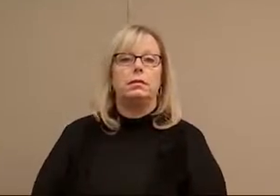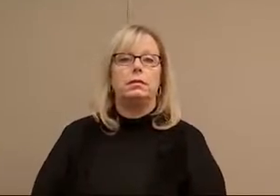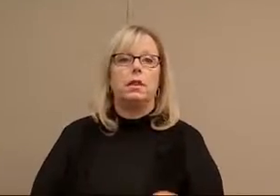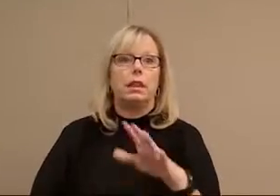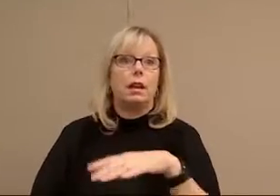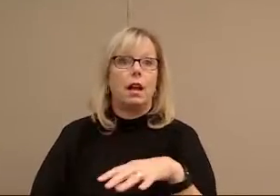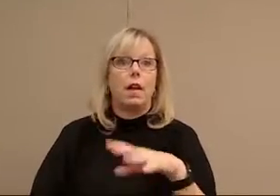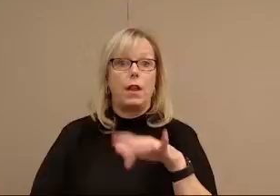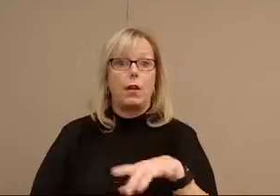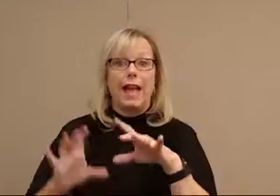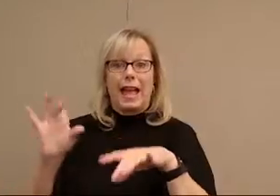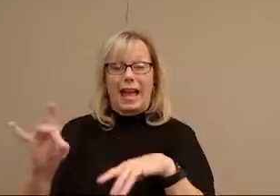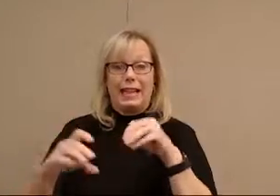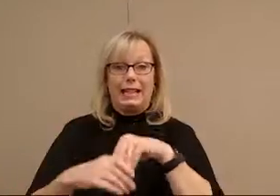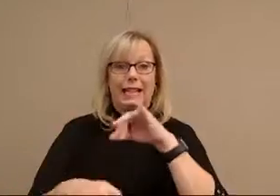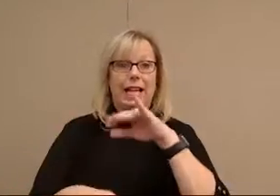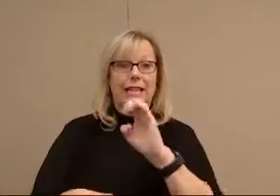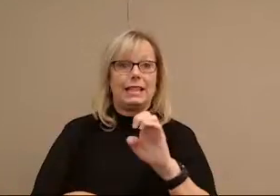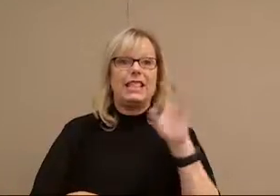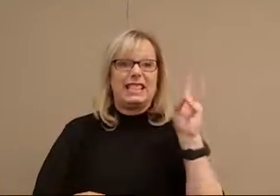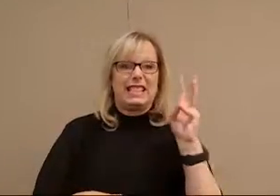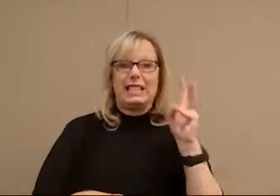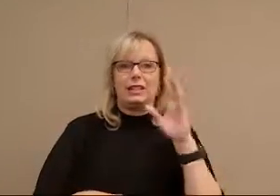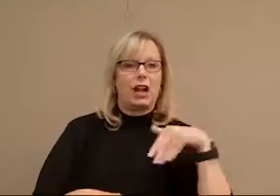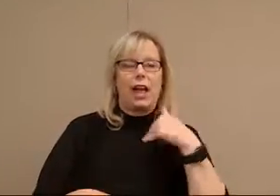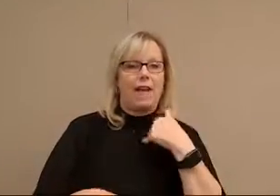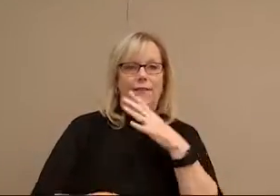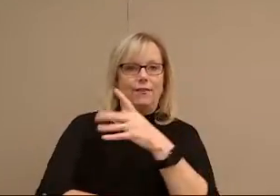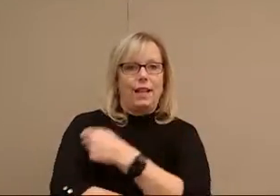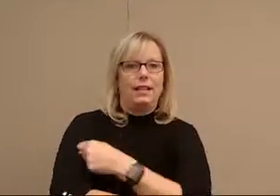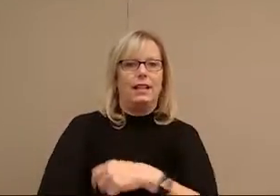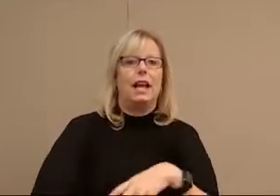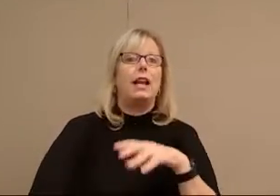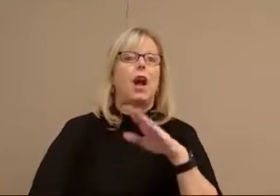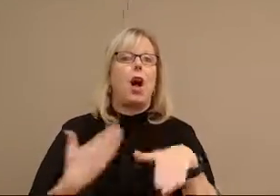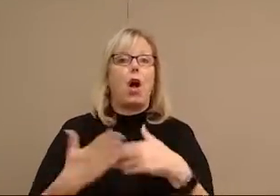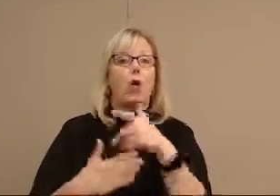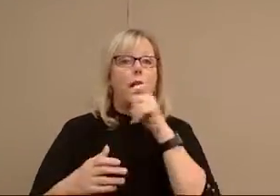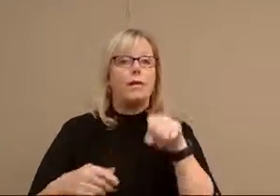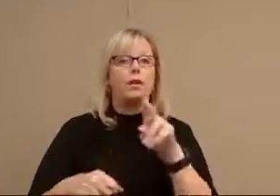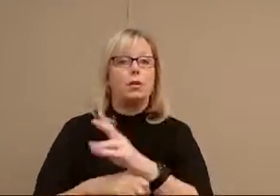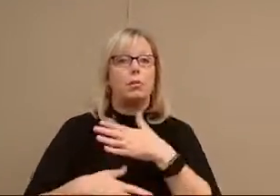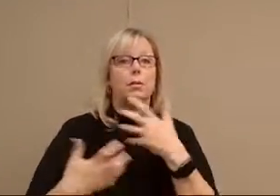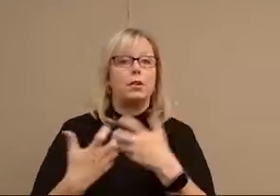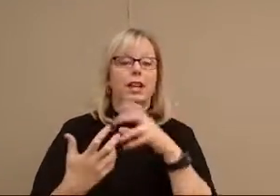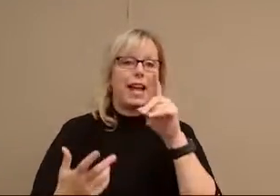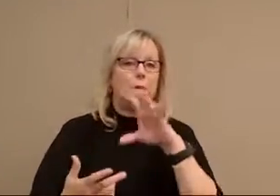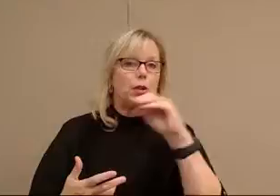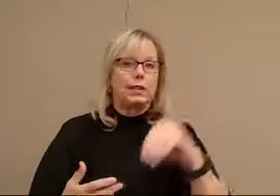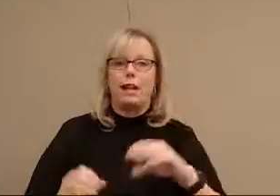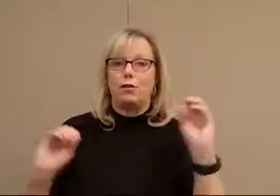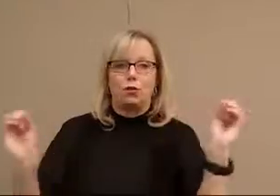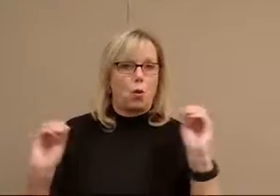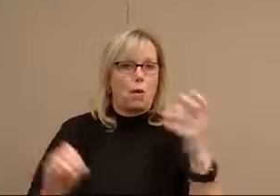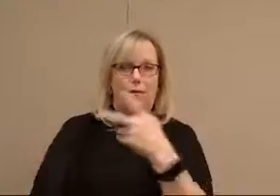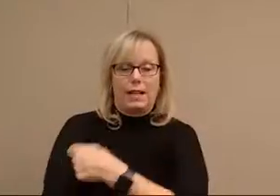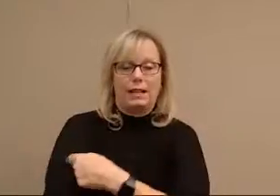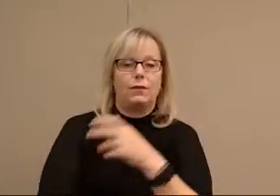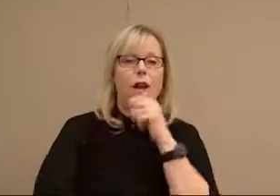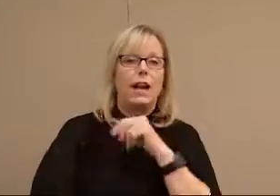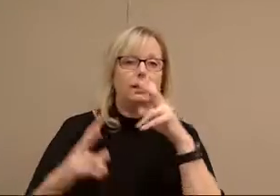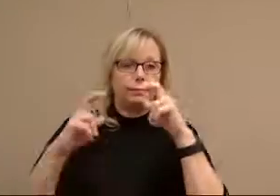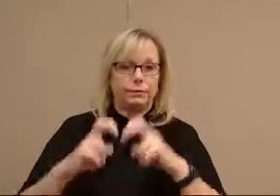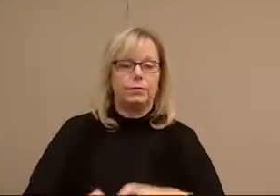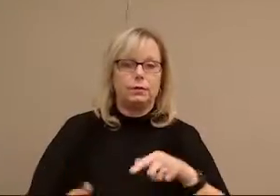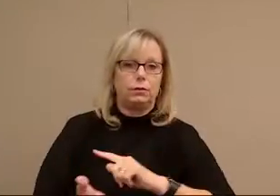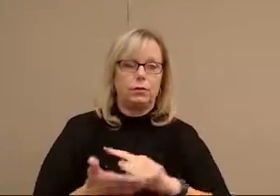6 of the 8 in the ICU are unvaccinated, and 100% on ventilators are unvaccinated. Okay. For our age breakdown for this